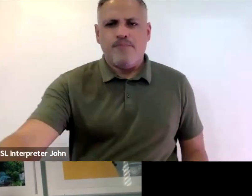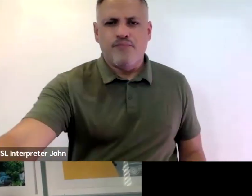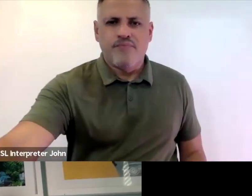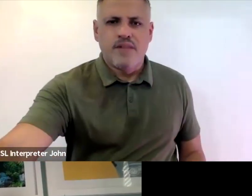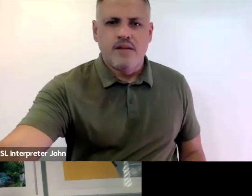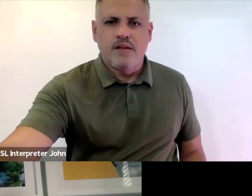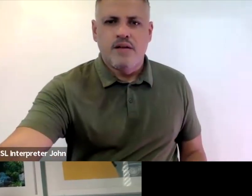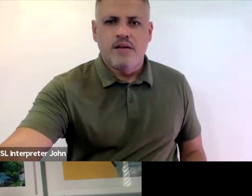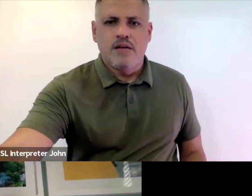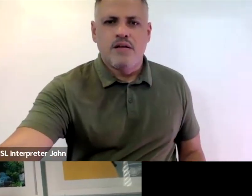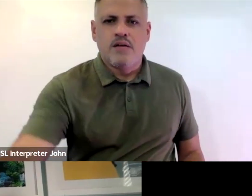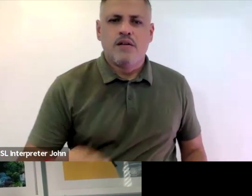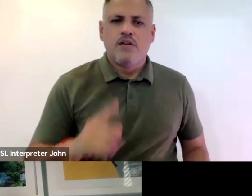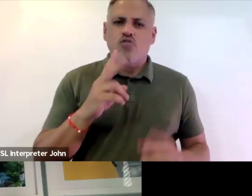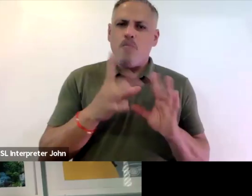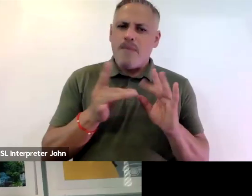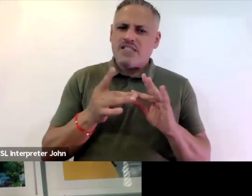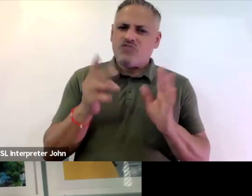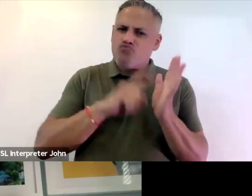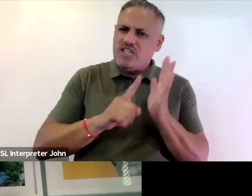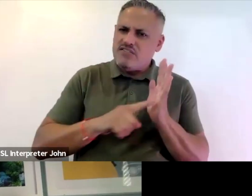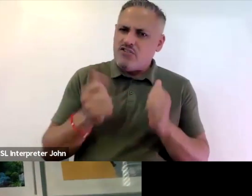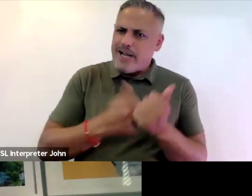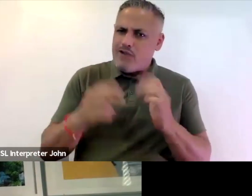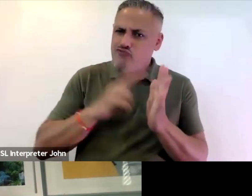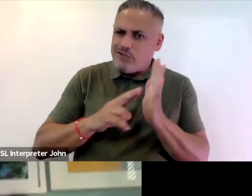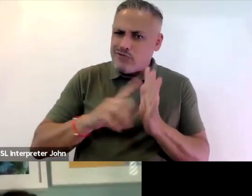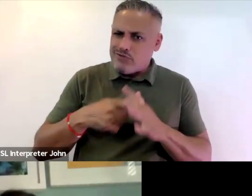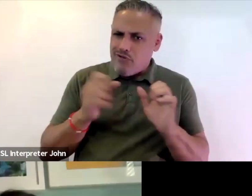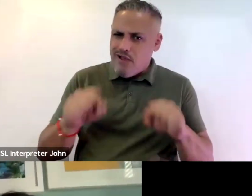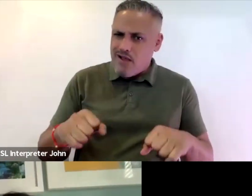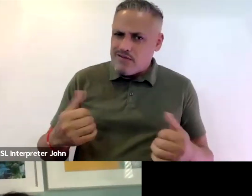doing research. Are there any resources you would recommend starting with?